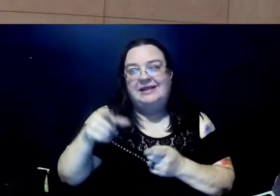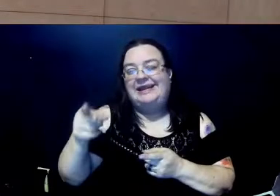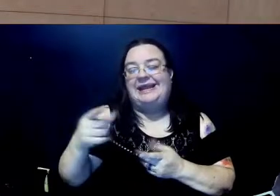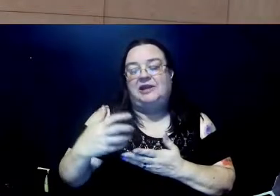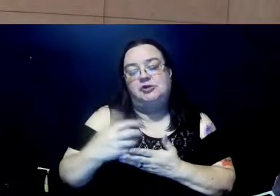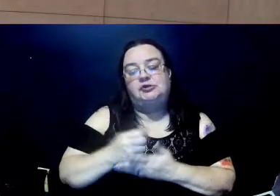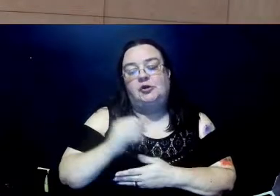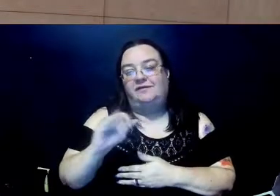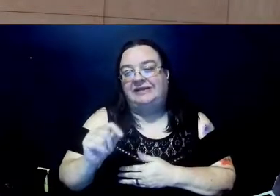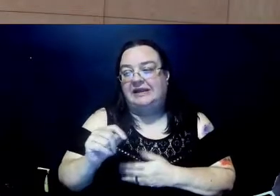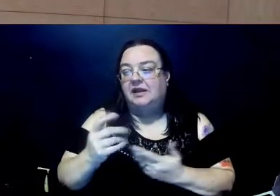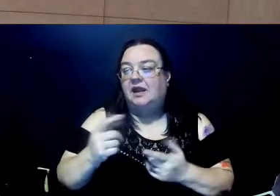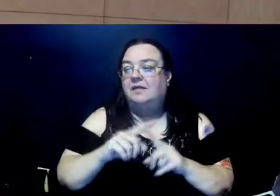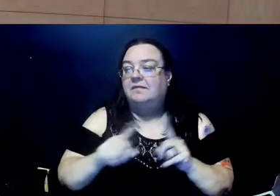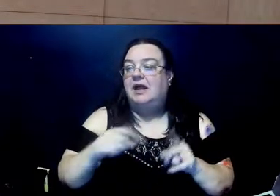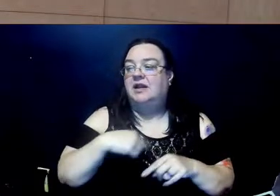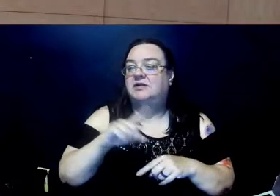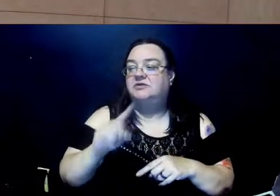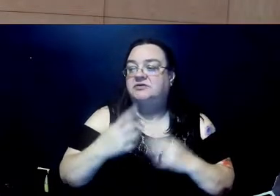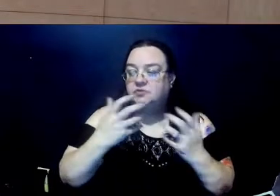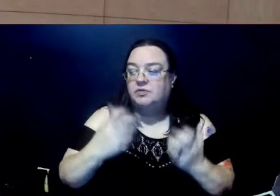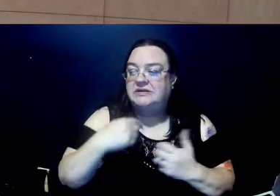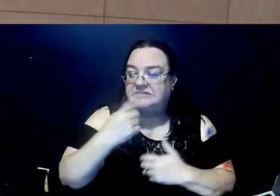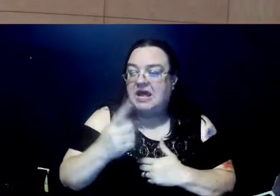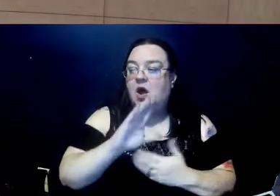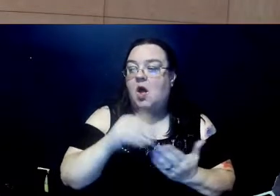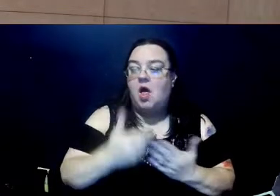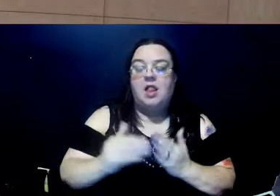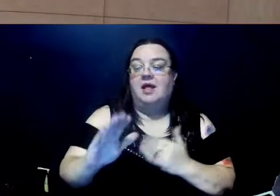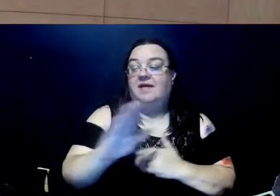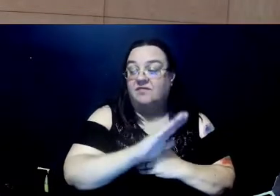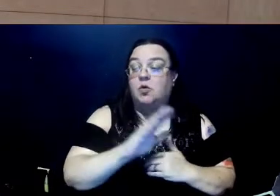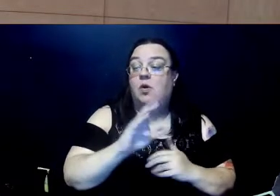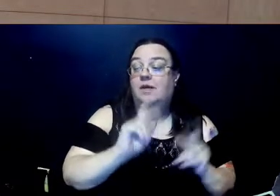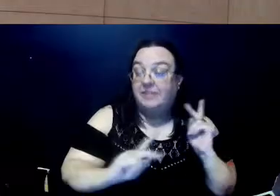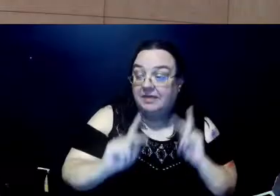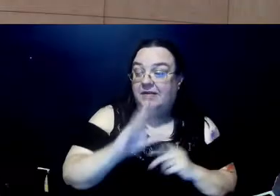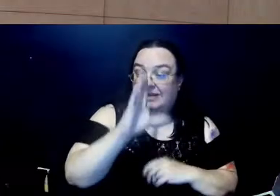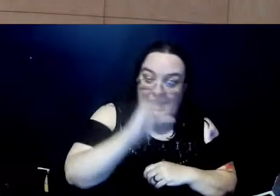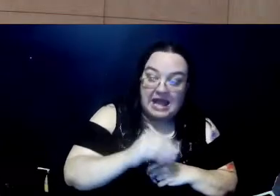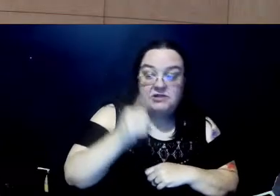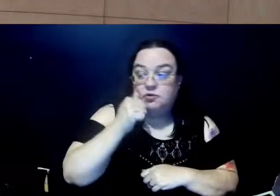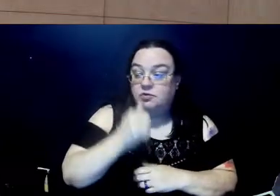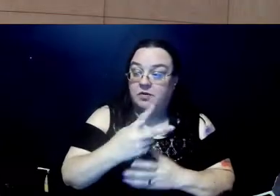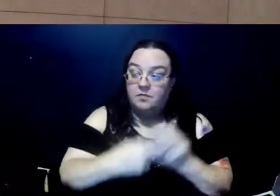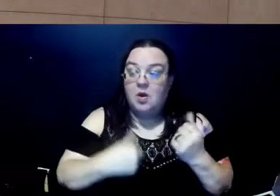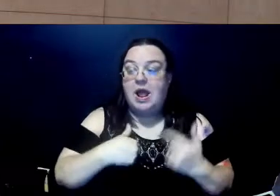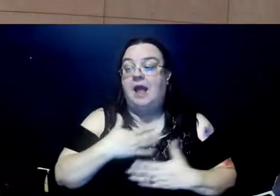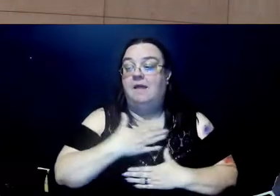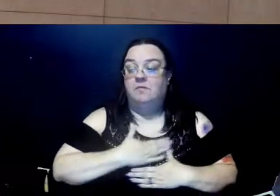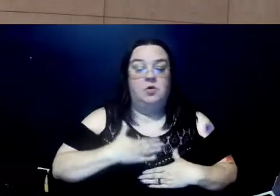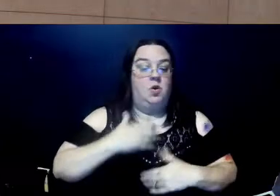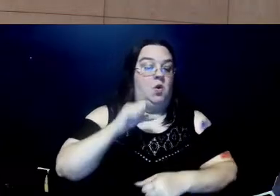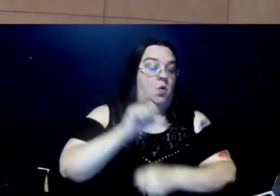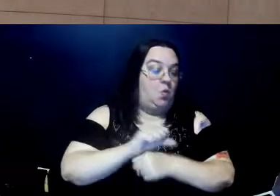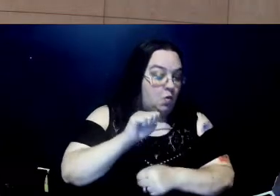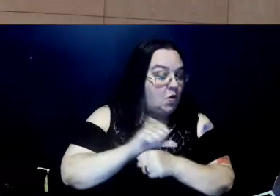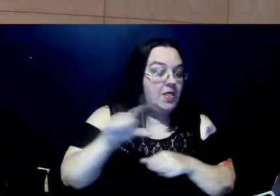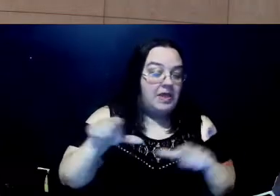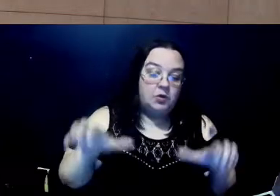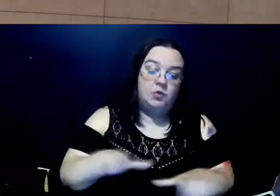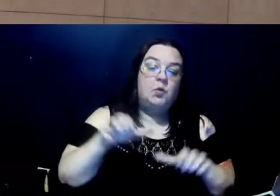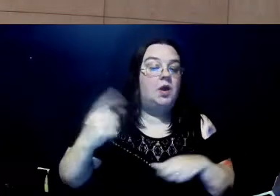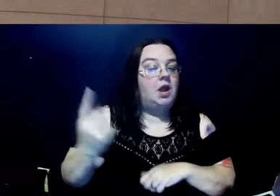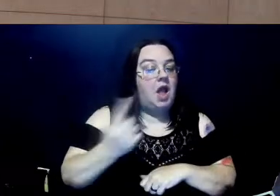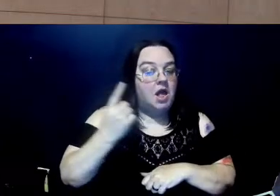right? But I just want to tell every single one of you guys and girls that I appreciate the work that they put in constantly, and just seeing them at